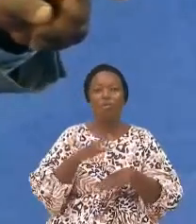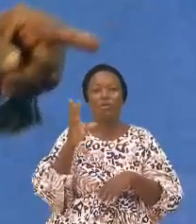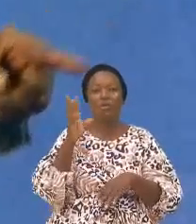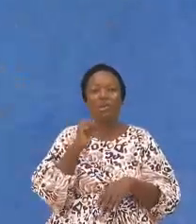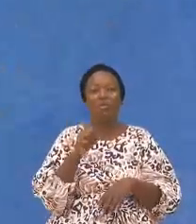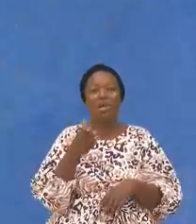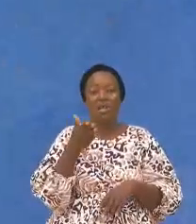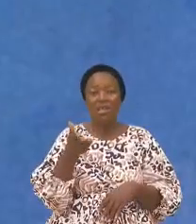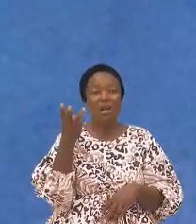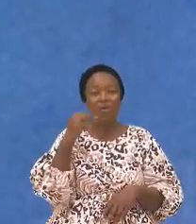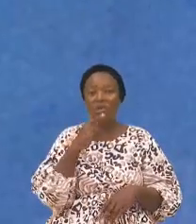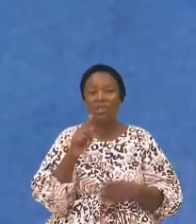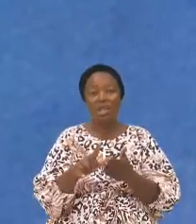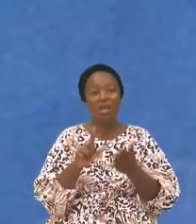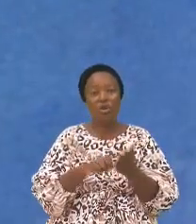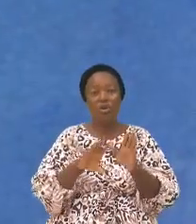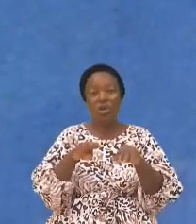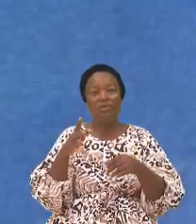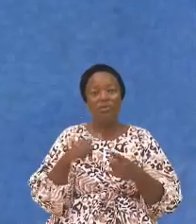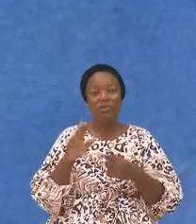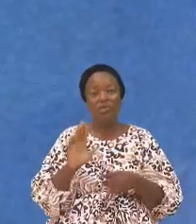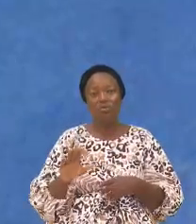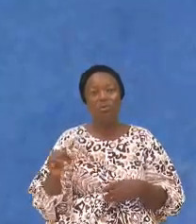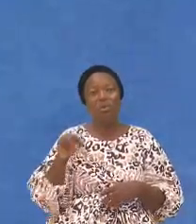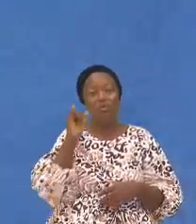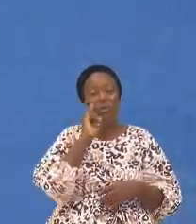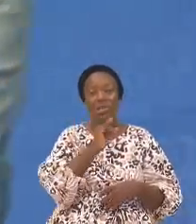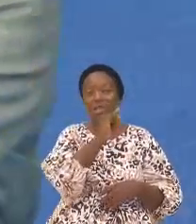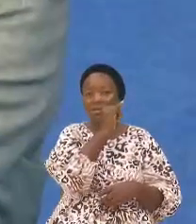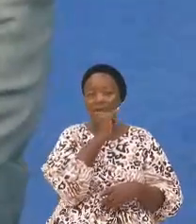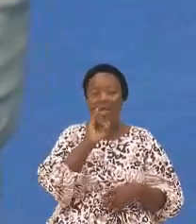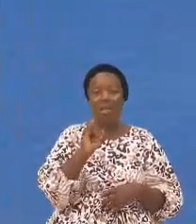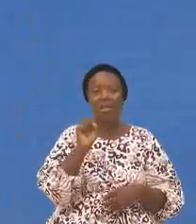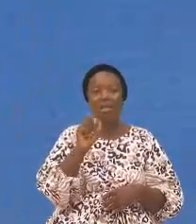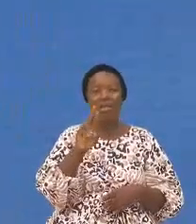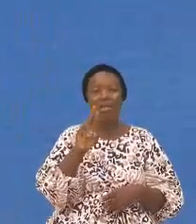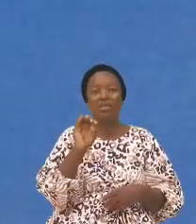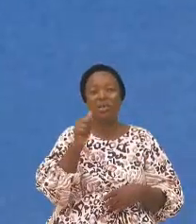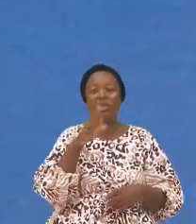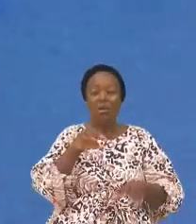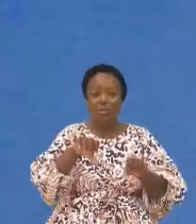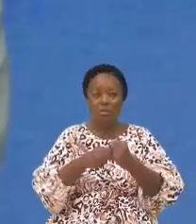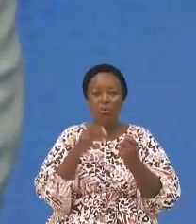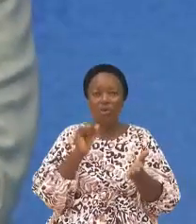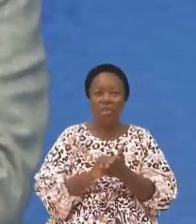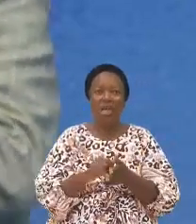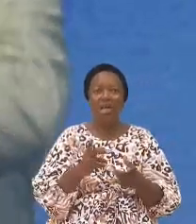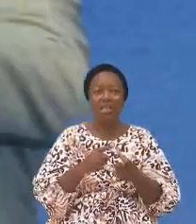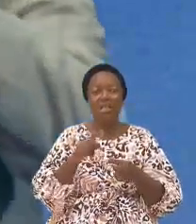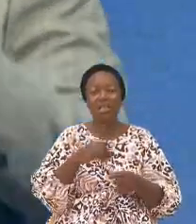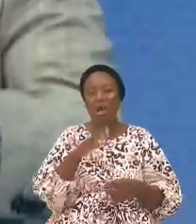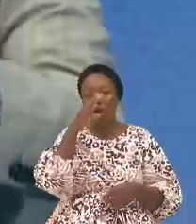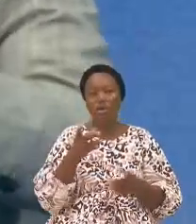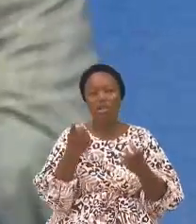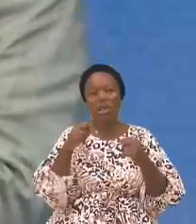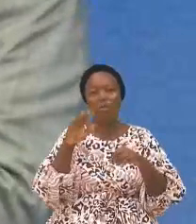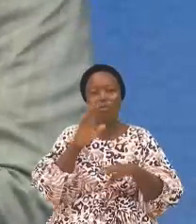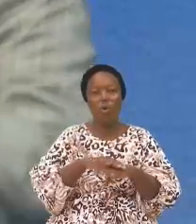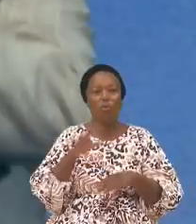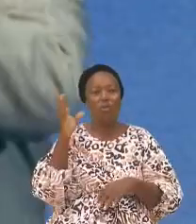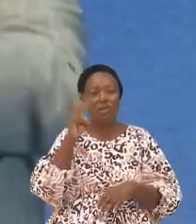A curse came on them. There was a law given to the children of Israel. They